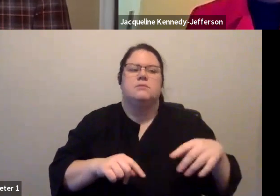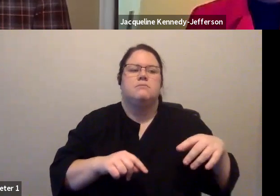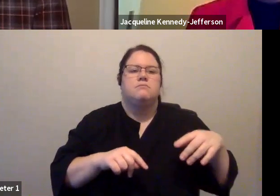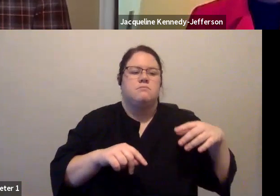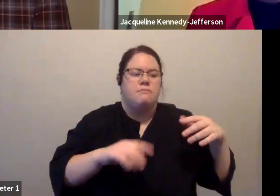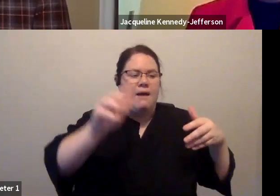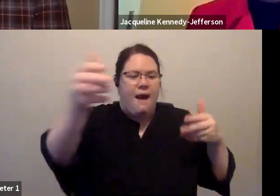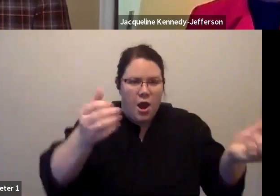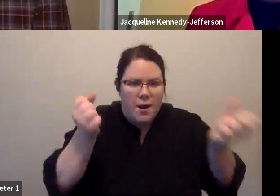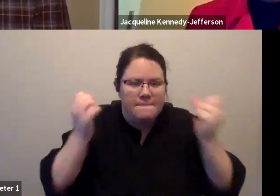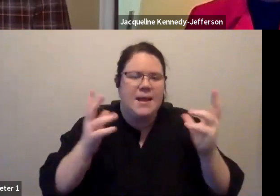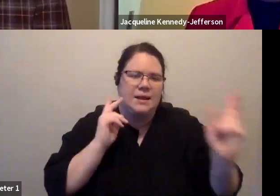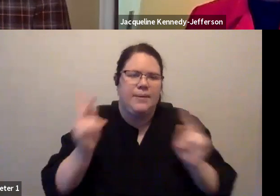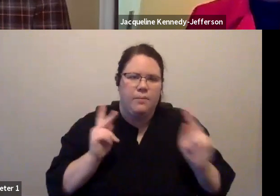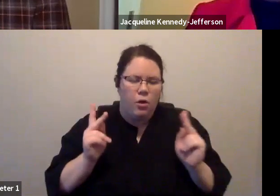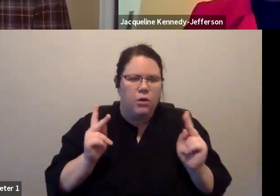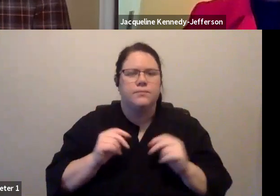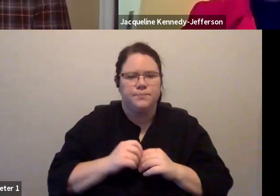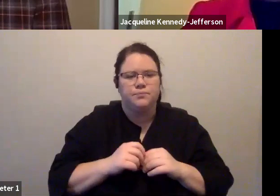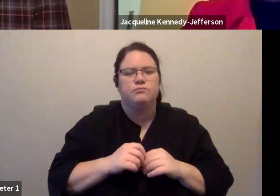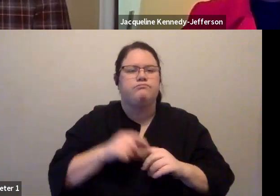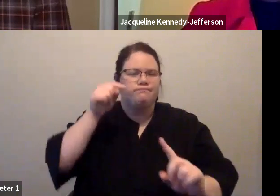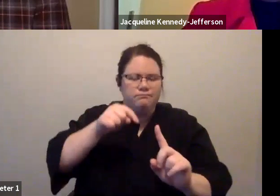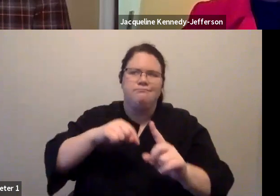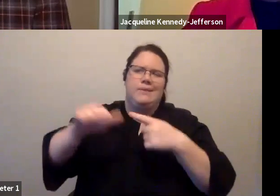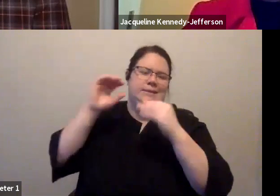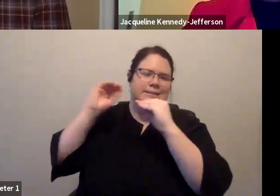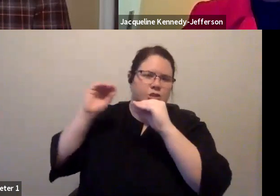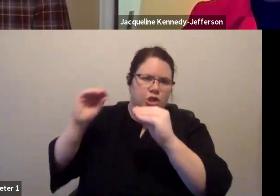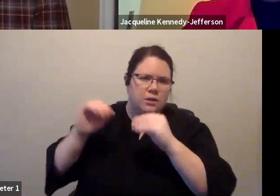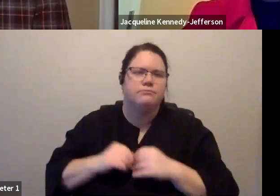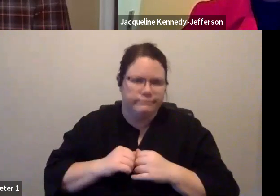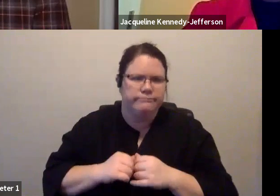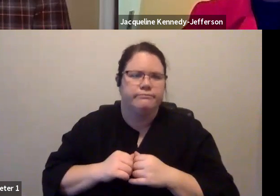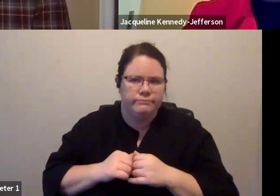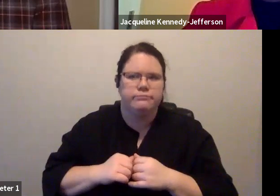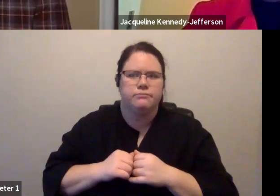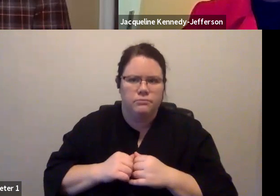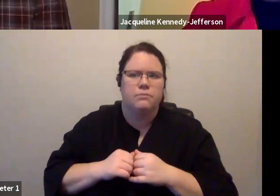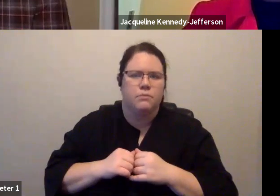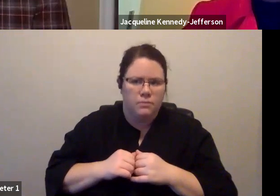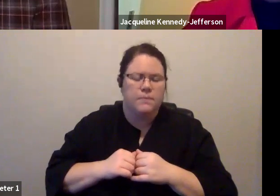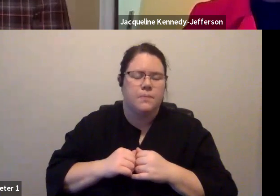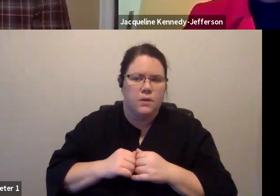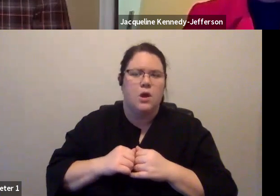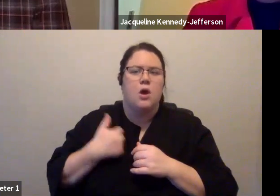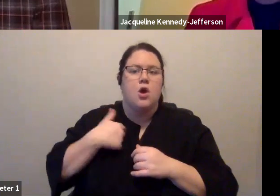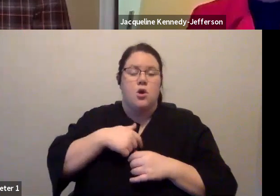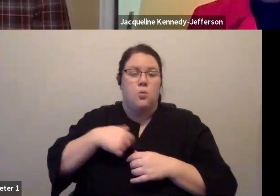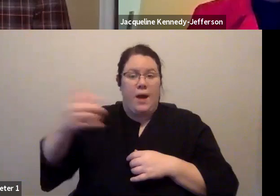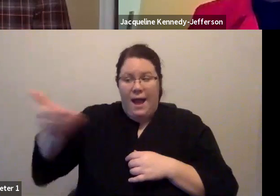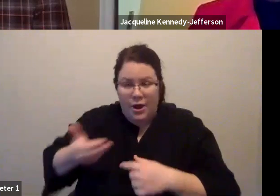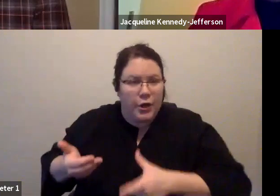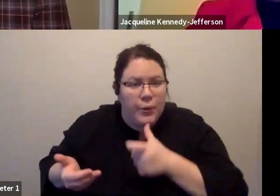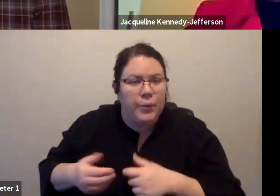And so those are some of the things that we're looking at. We're looking at training. We're looking at who are we sourcing, who are we attracting, who are we hiring. We're looking at who